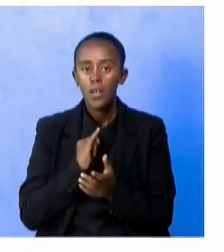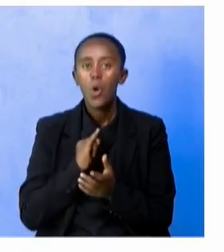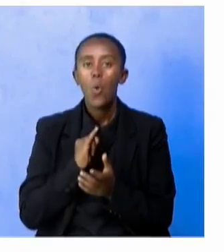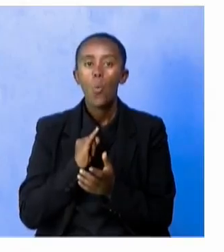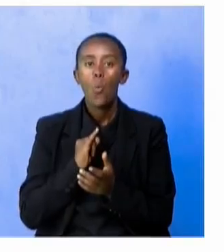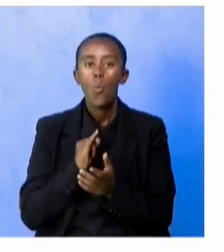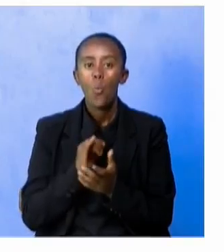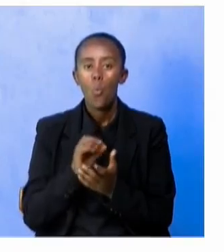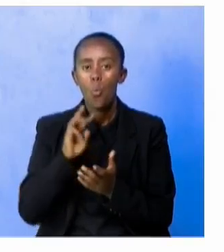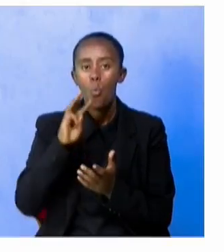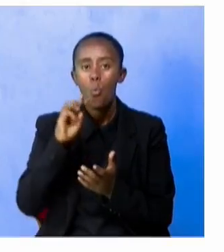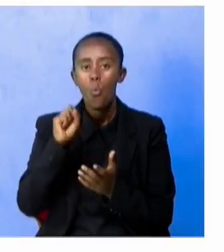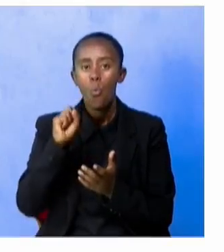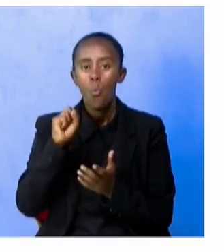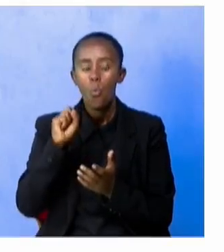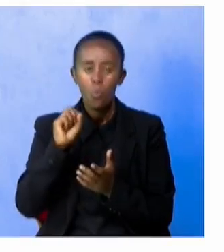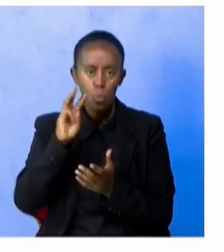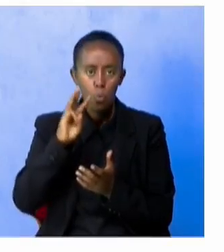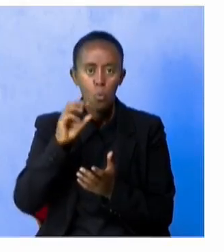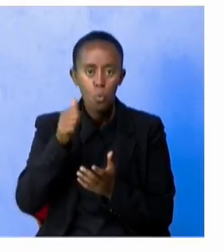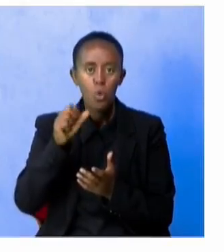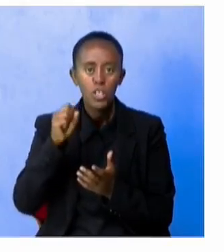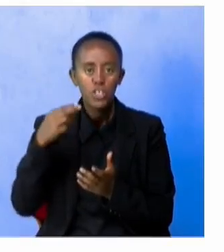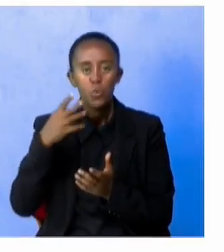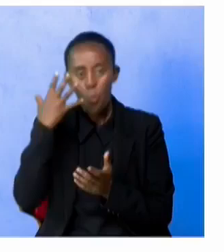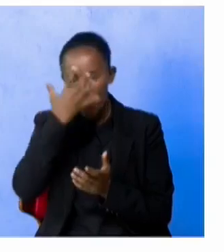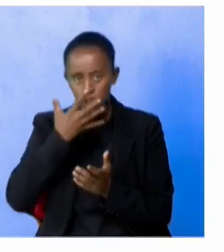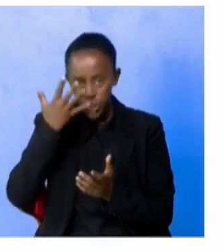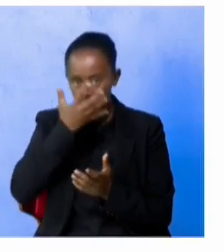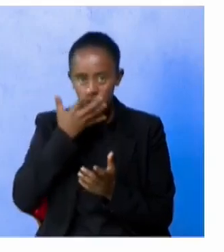my face every morning.